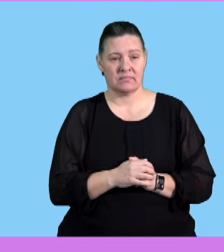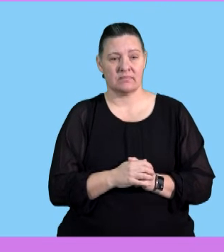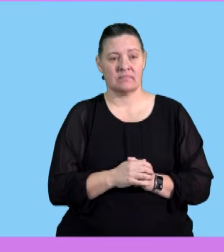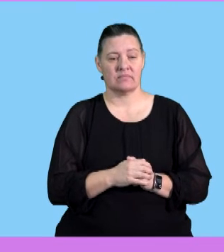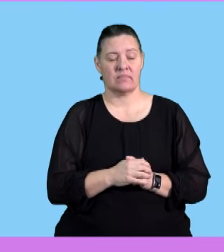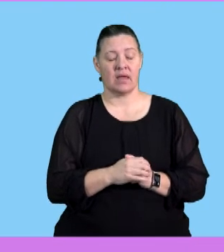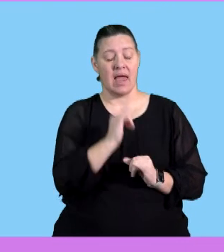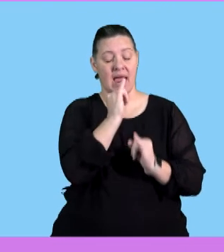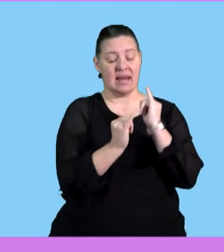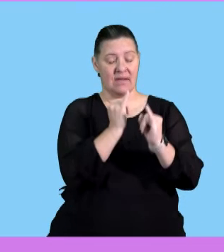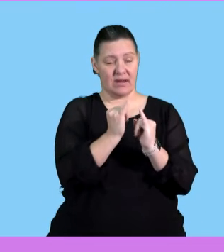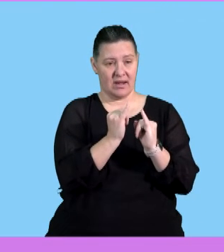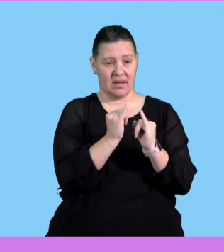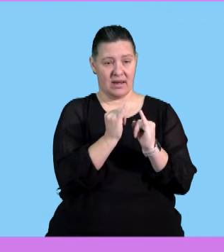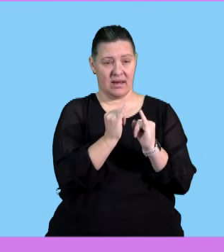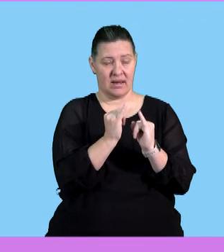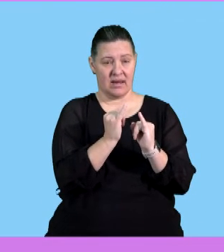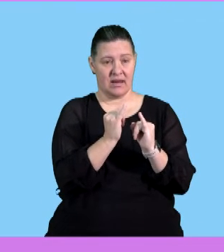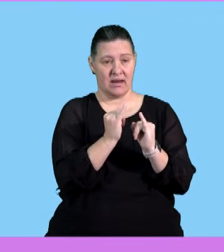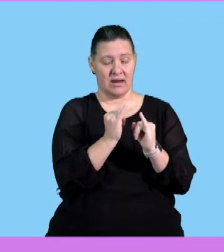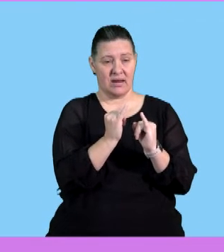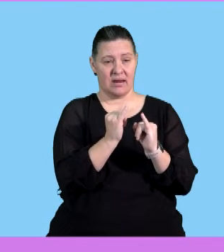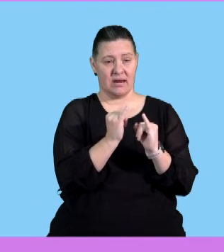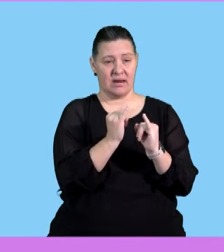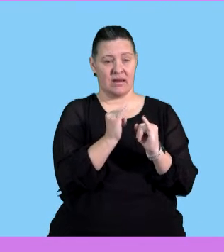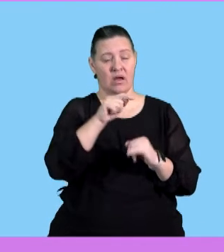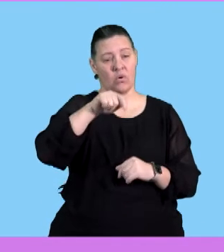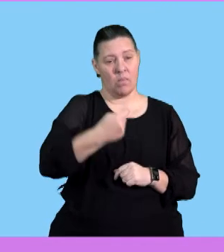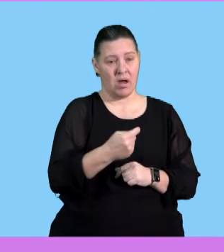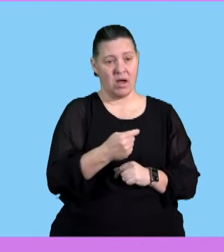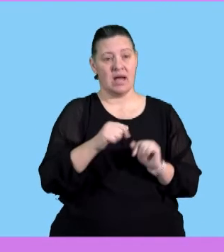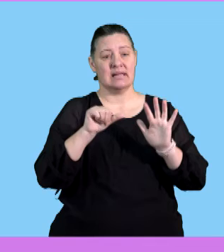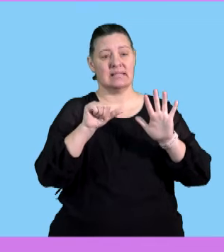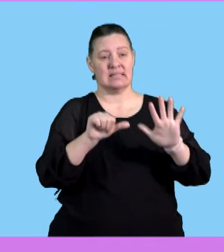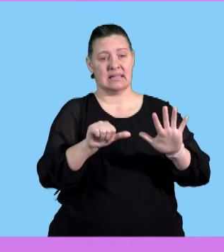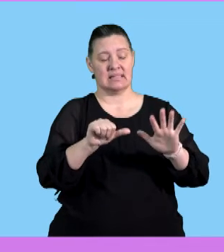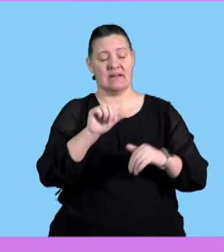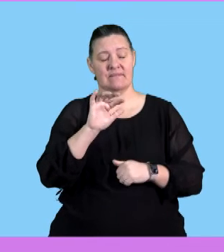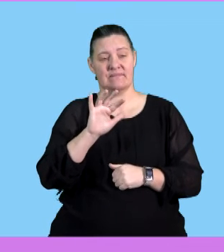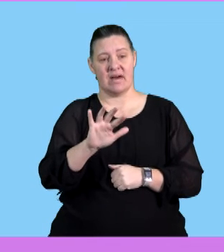us 11 Rand. So it's going to be 11